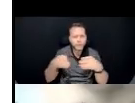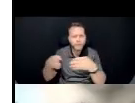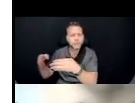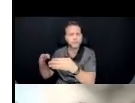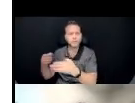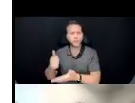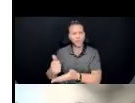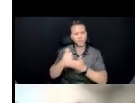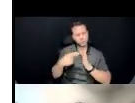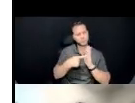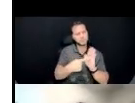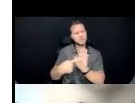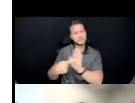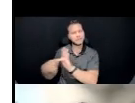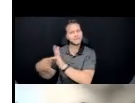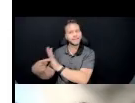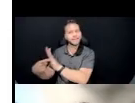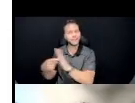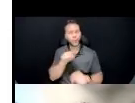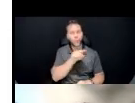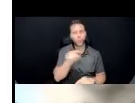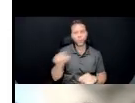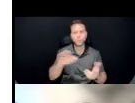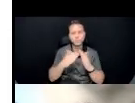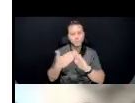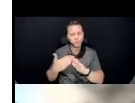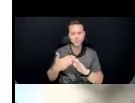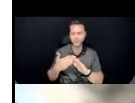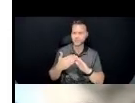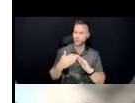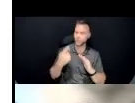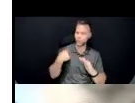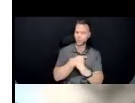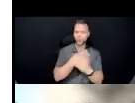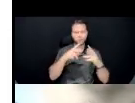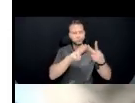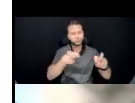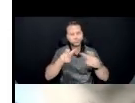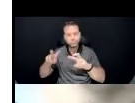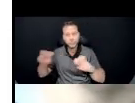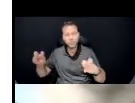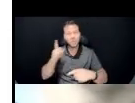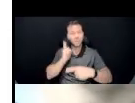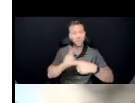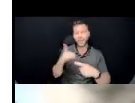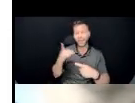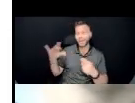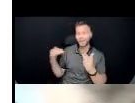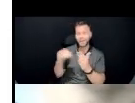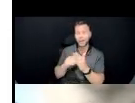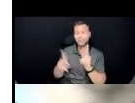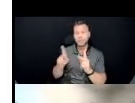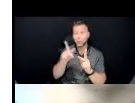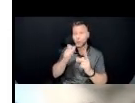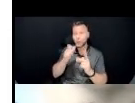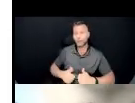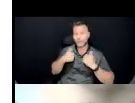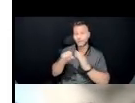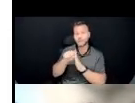we wanted to do. And over 18,000 Massachusetts residents responded to the survey.